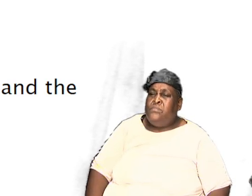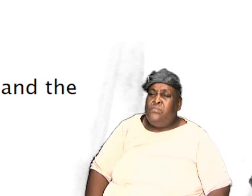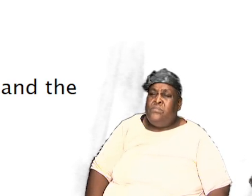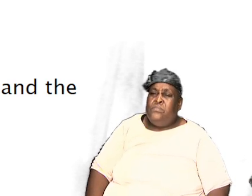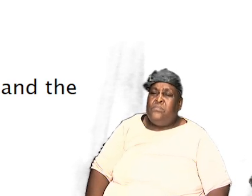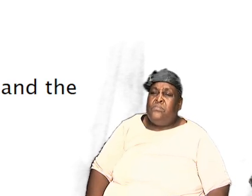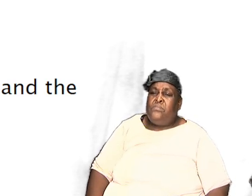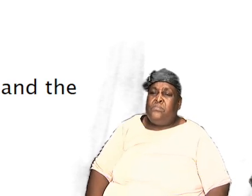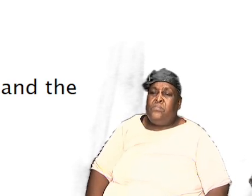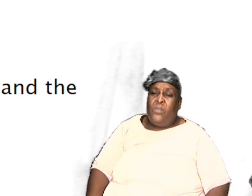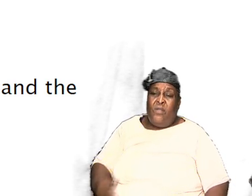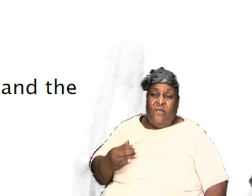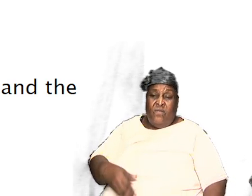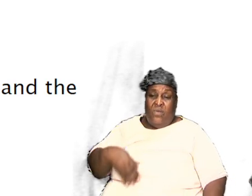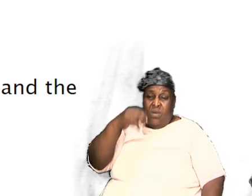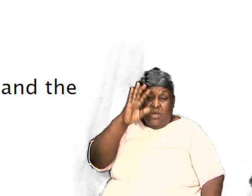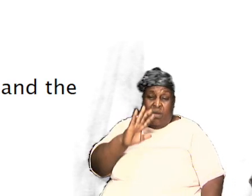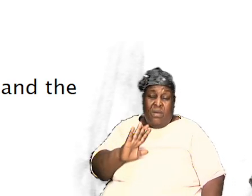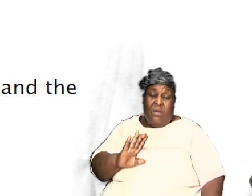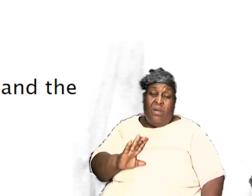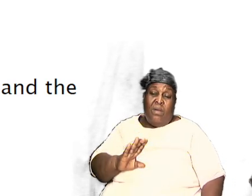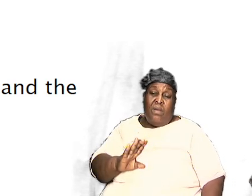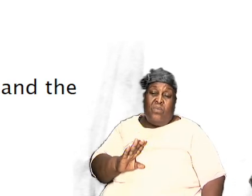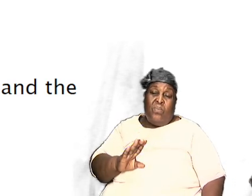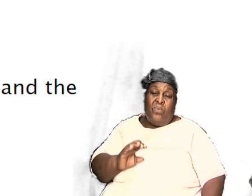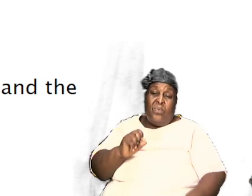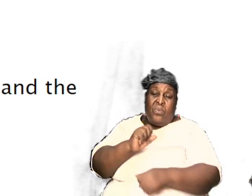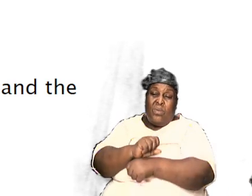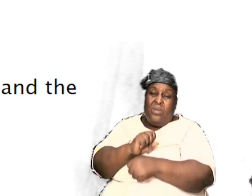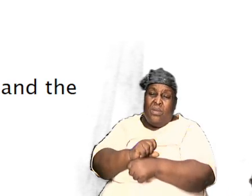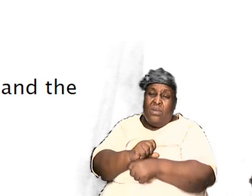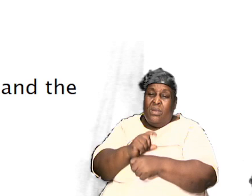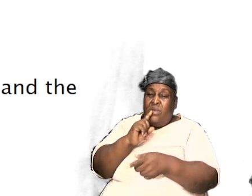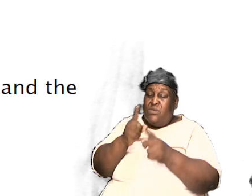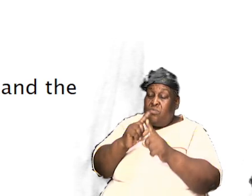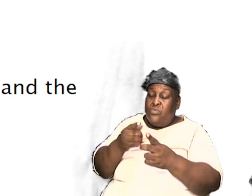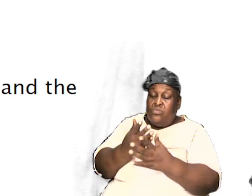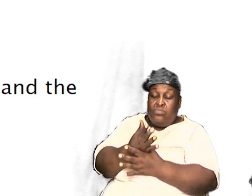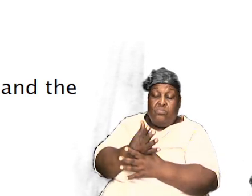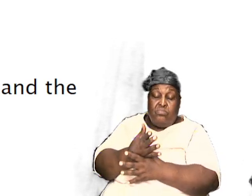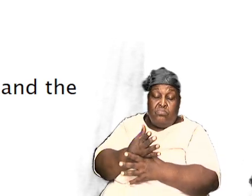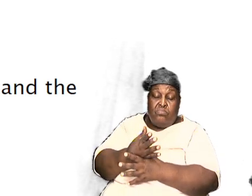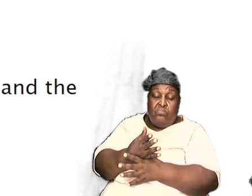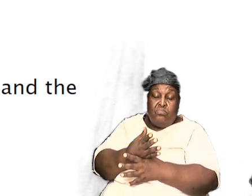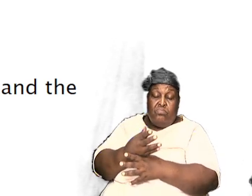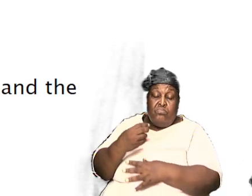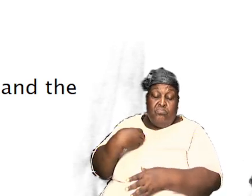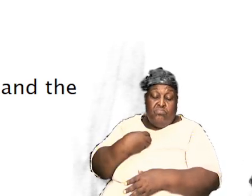before he acts, what he will do, he will first of all talk to us through the Holy Spirit.